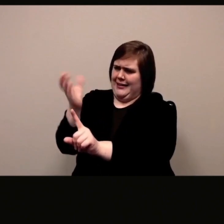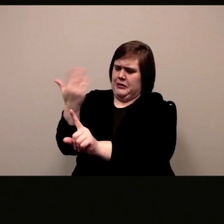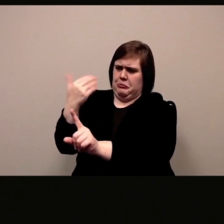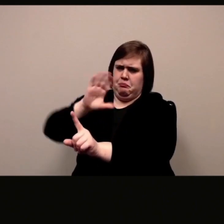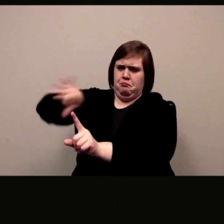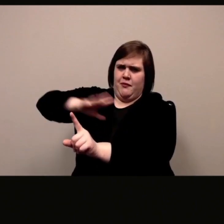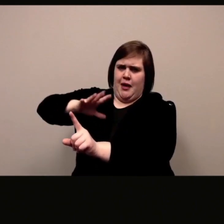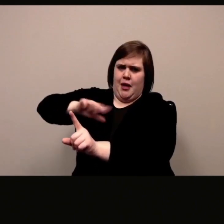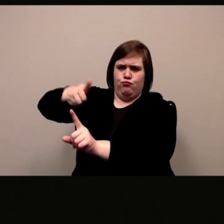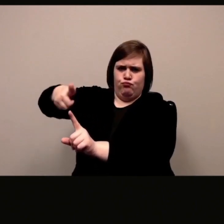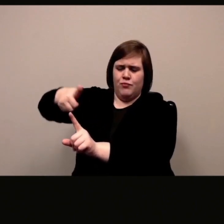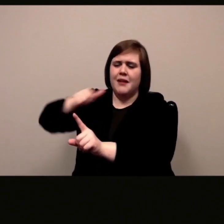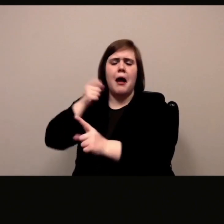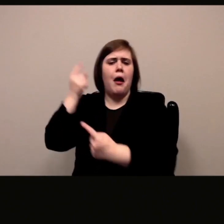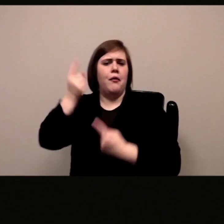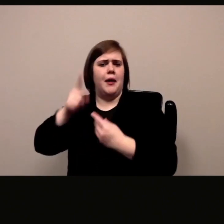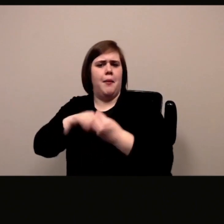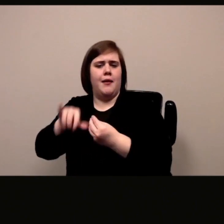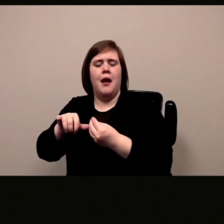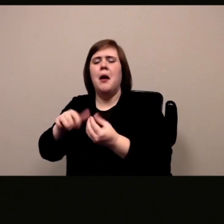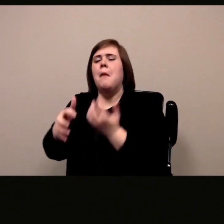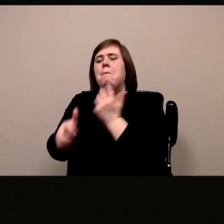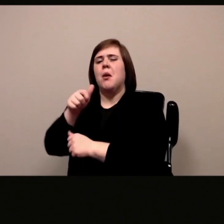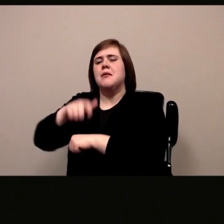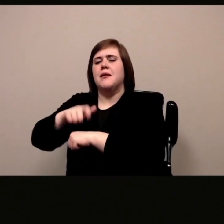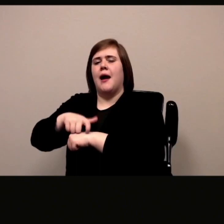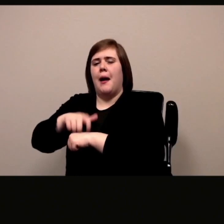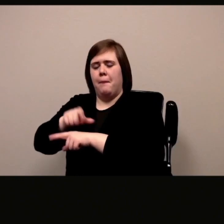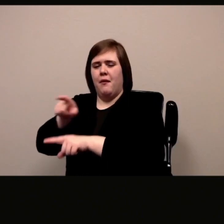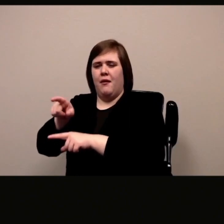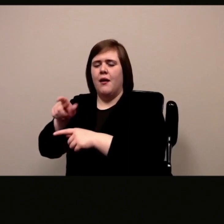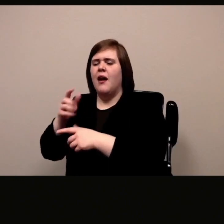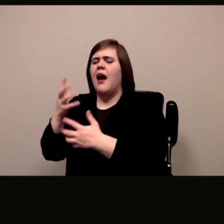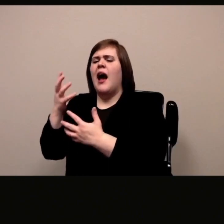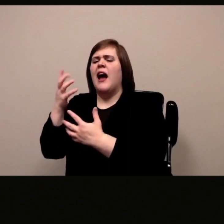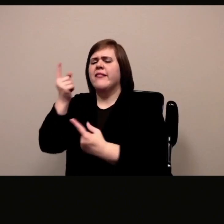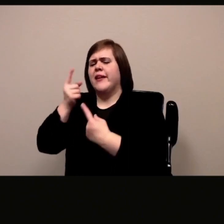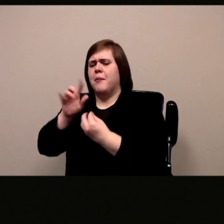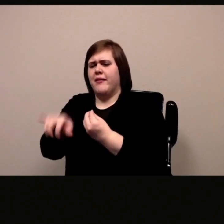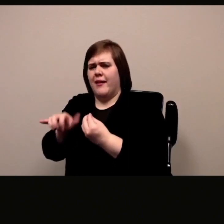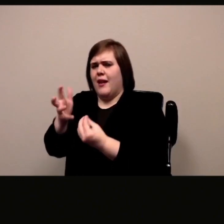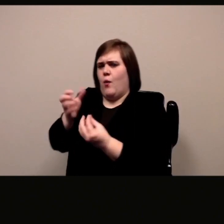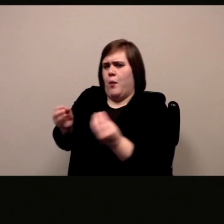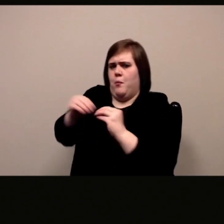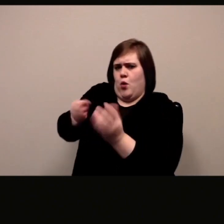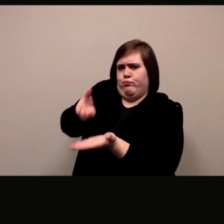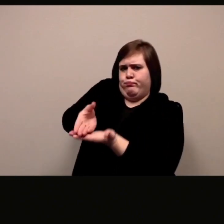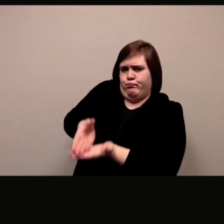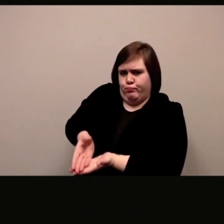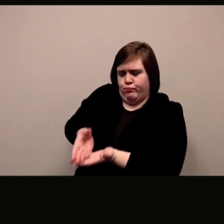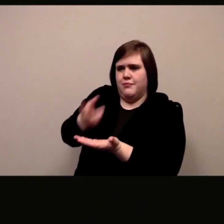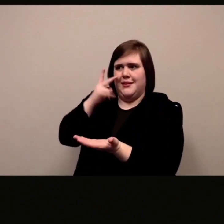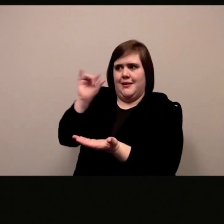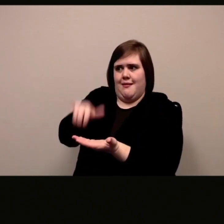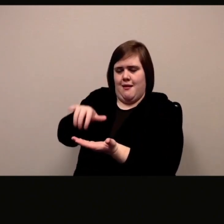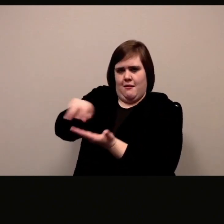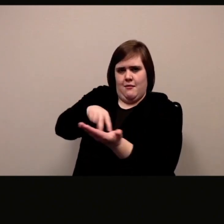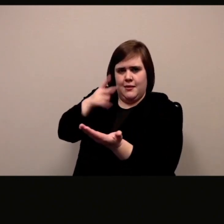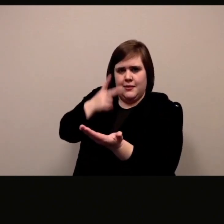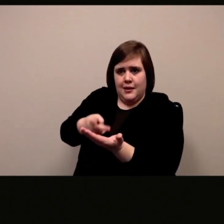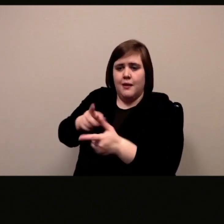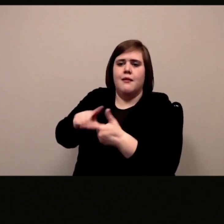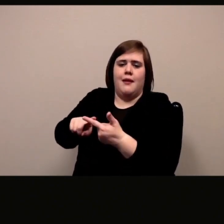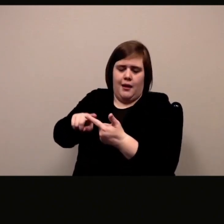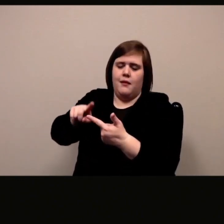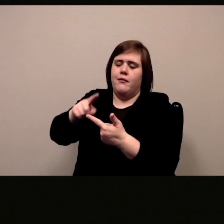think about it. Because in most cases that I think about it, they want to see some more data. They want to read the stuff that you presented, and then they'll say yes. Your job is to